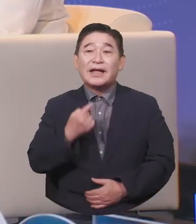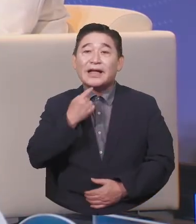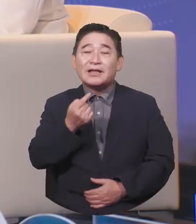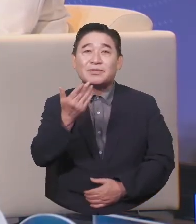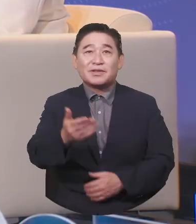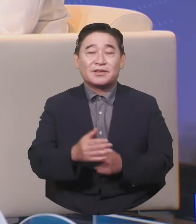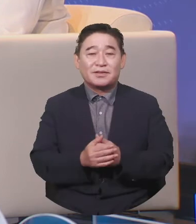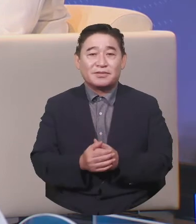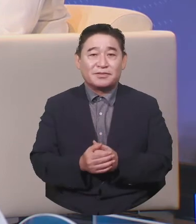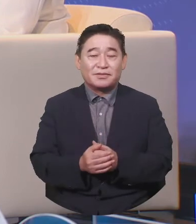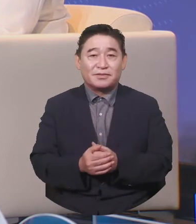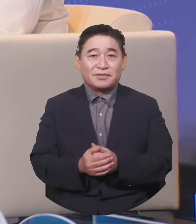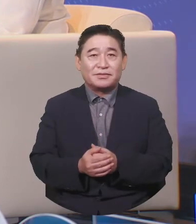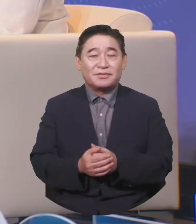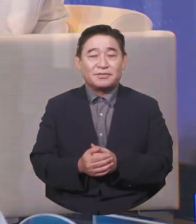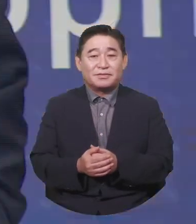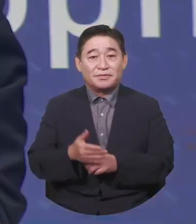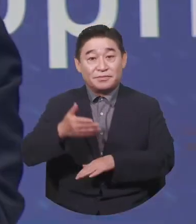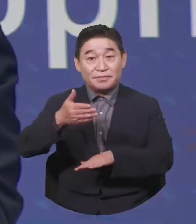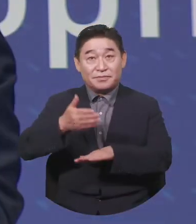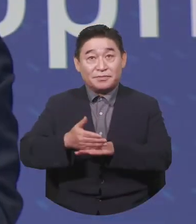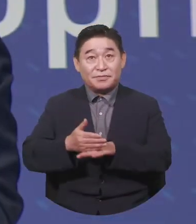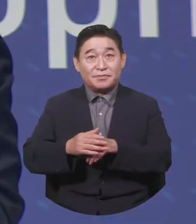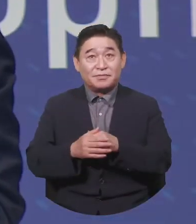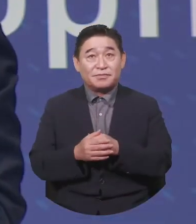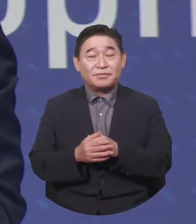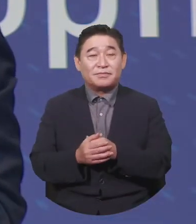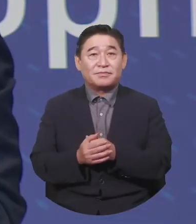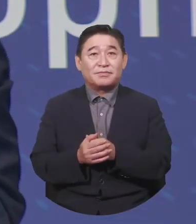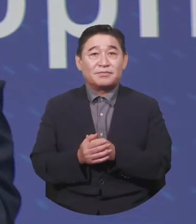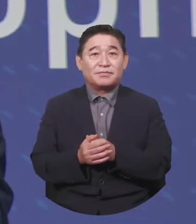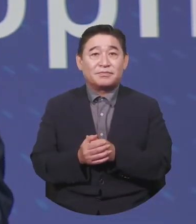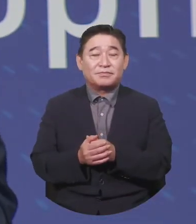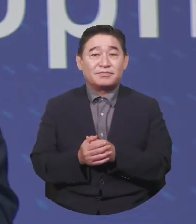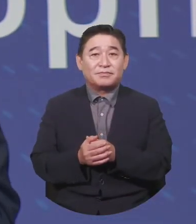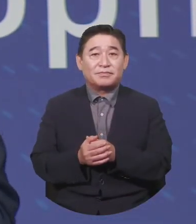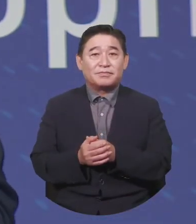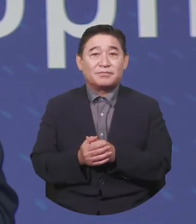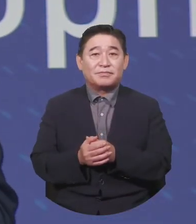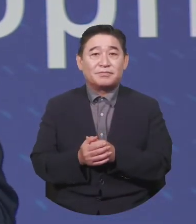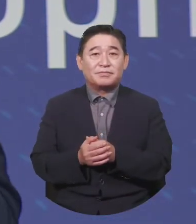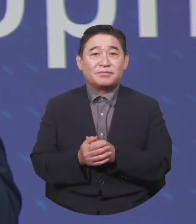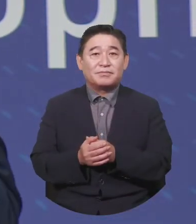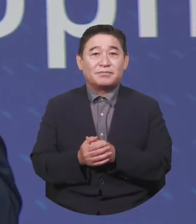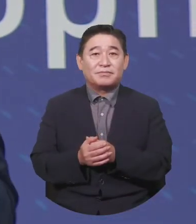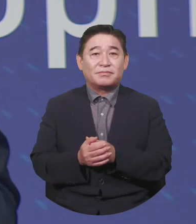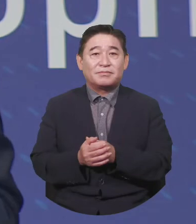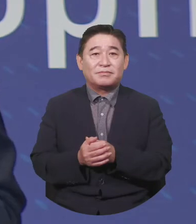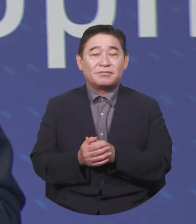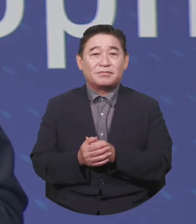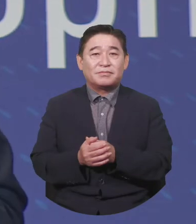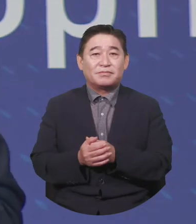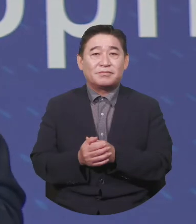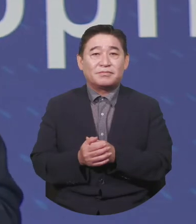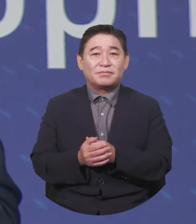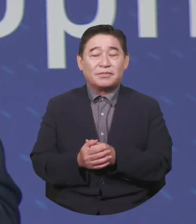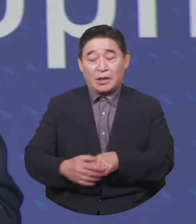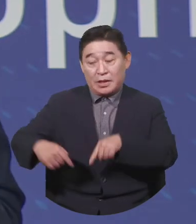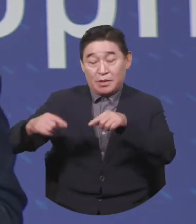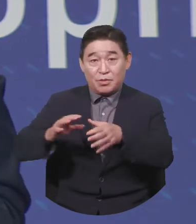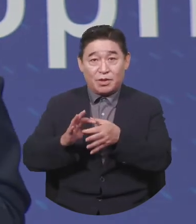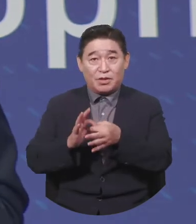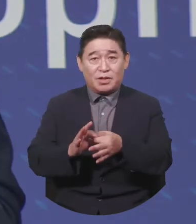you. So public opinion, how to convince the public about development cooperation. My response would